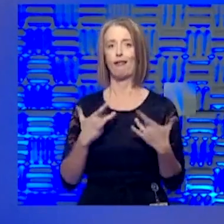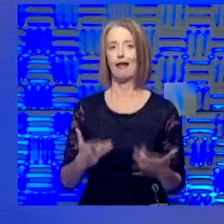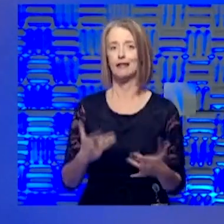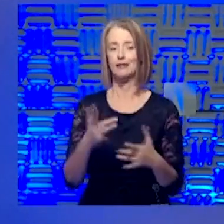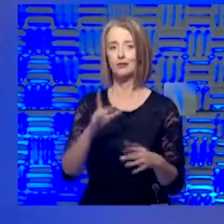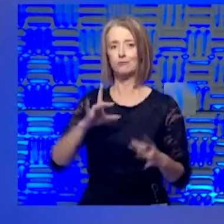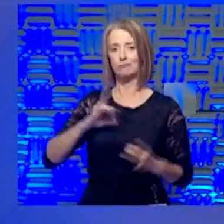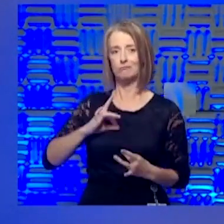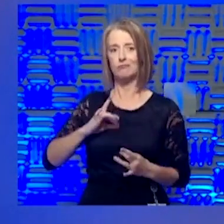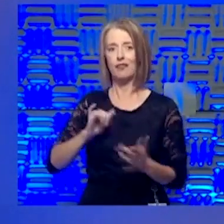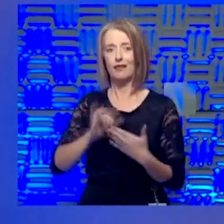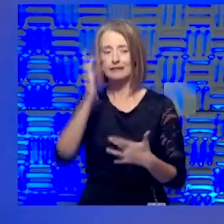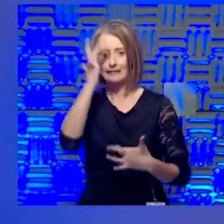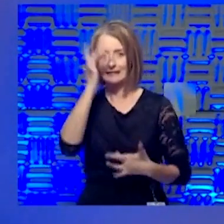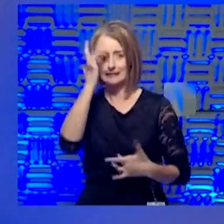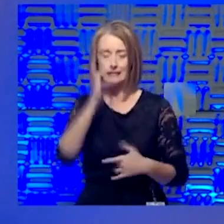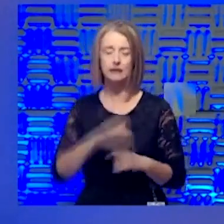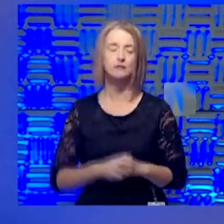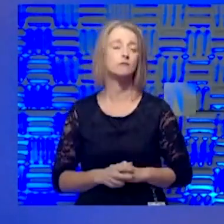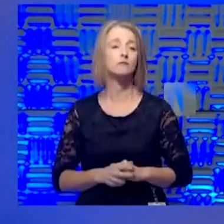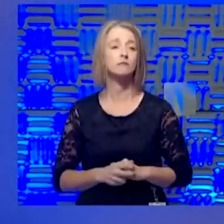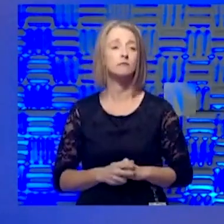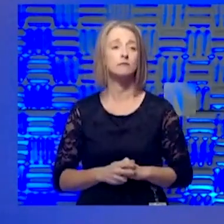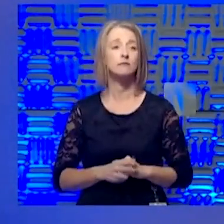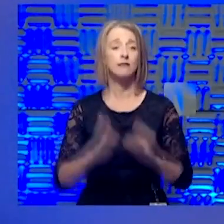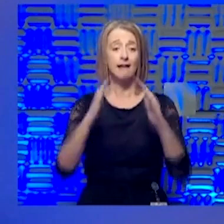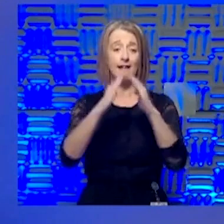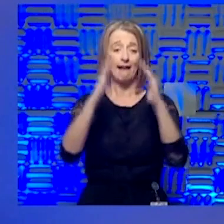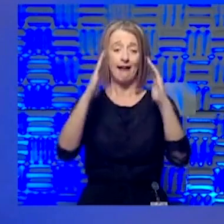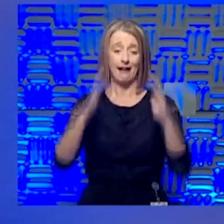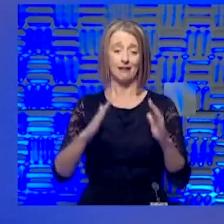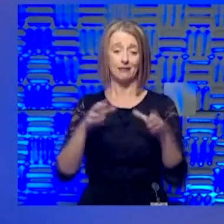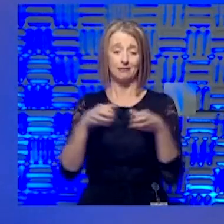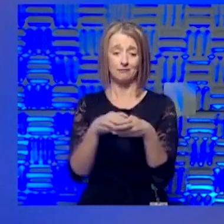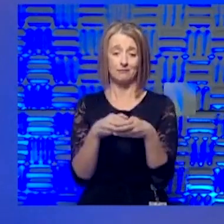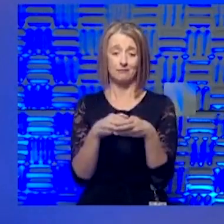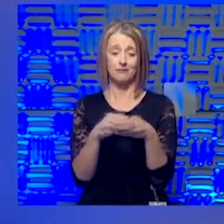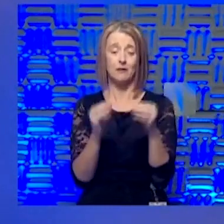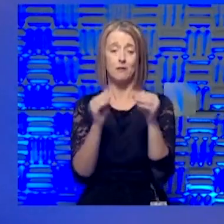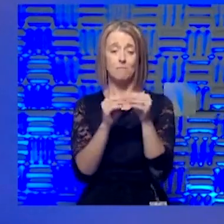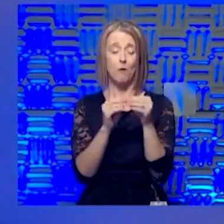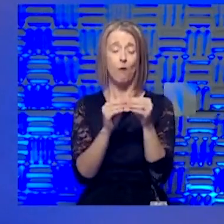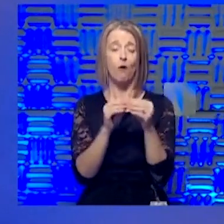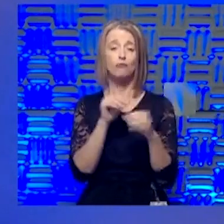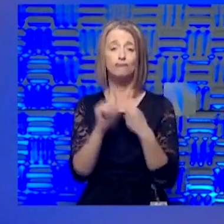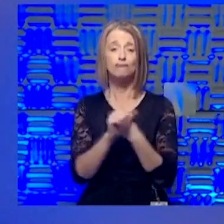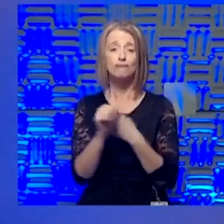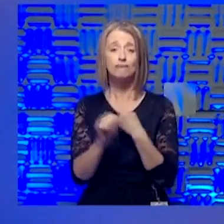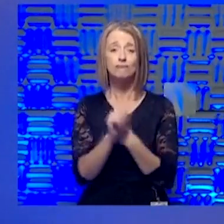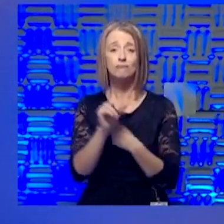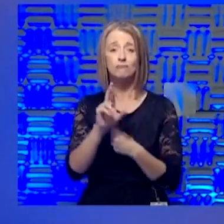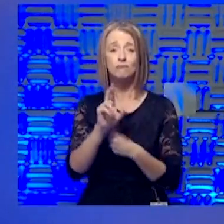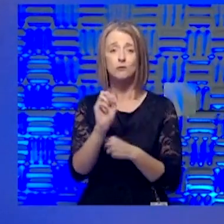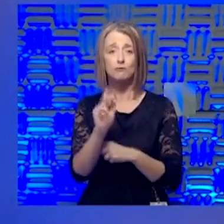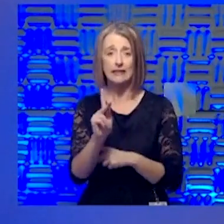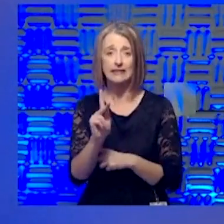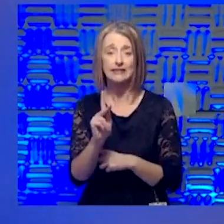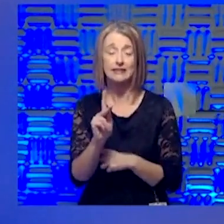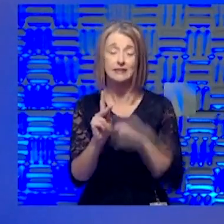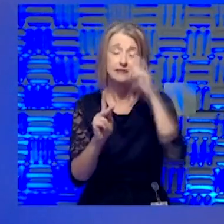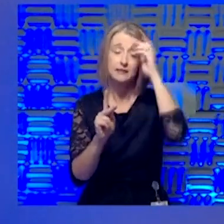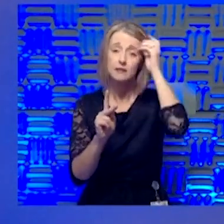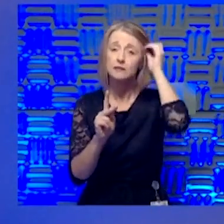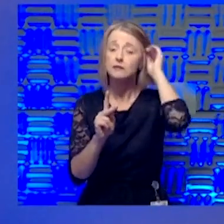it. We know that household contacts are probably more at risk than other people, although we've